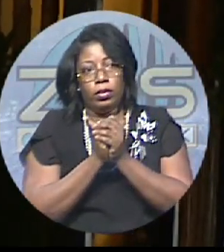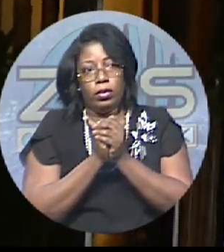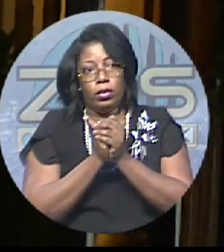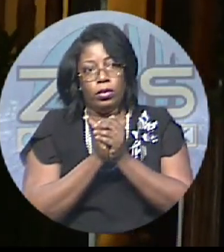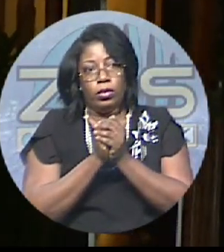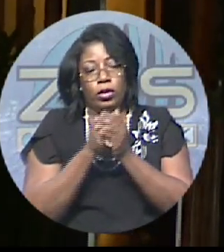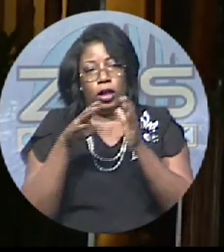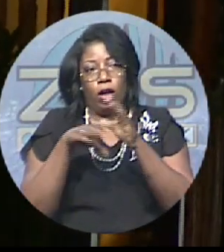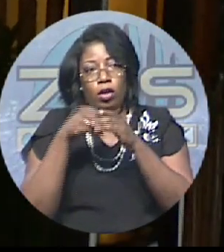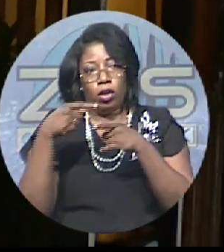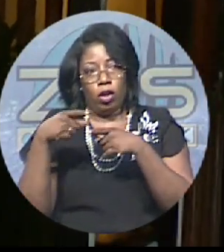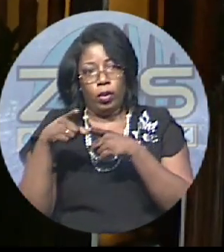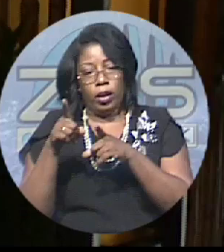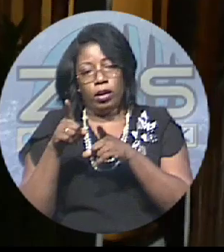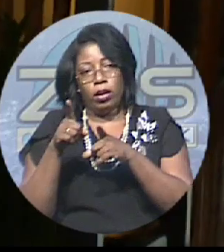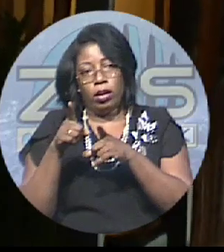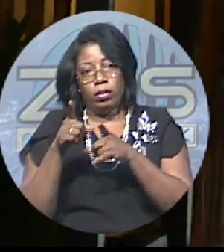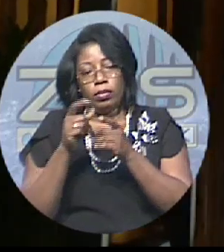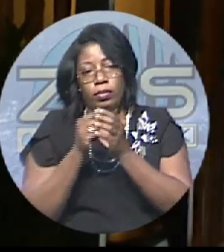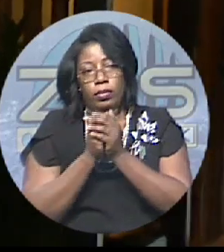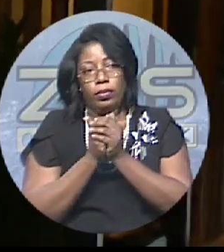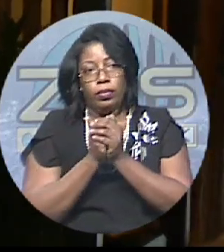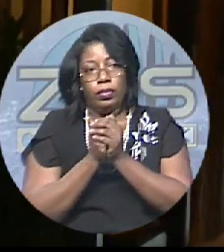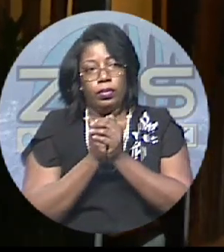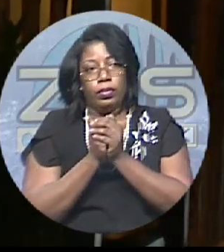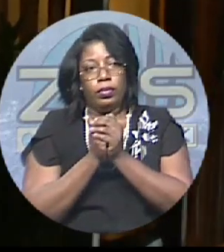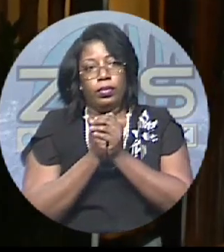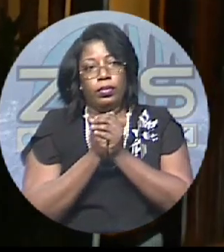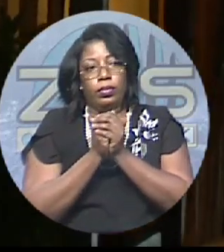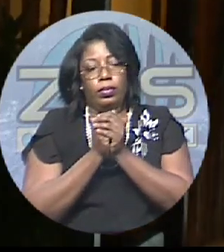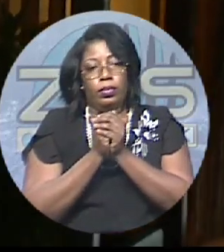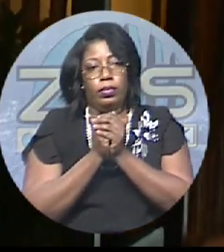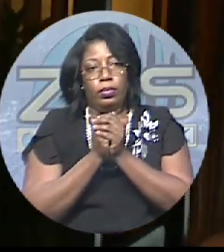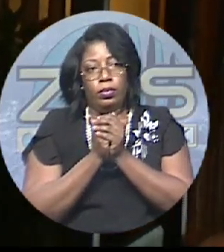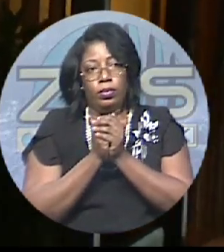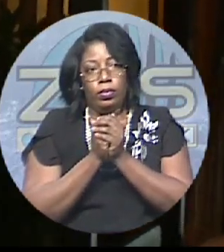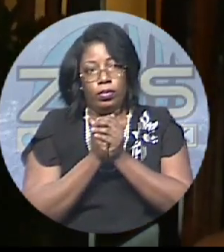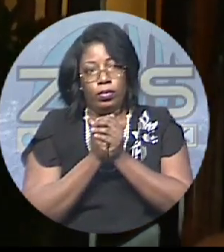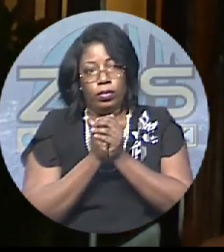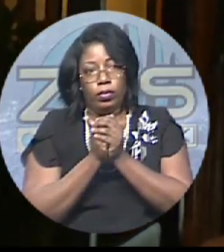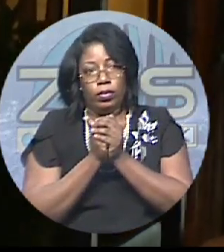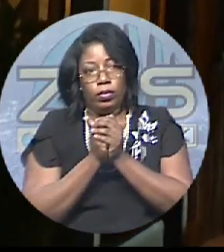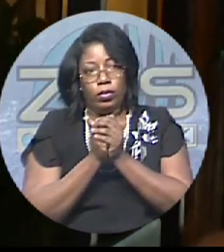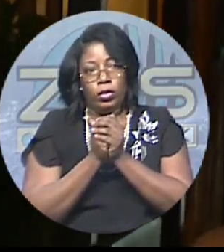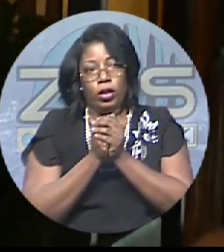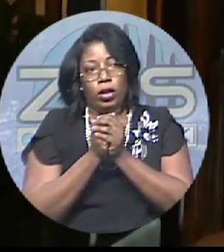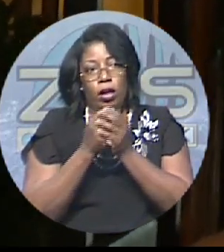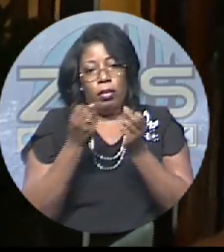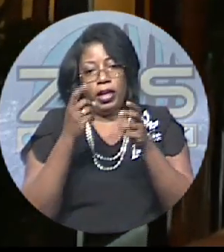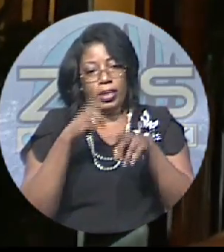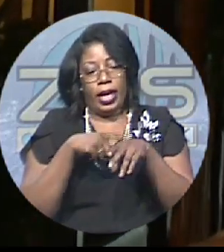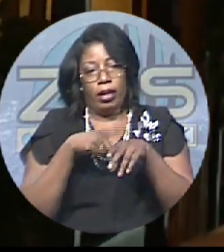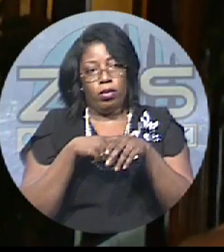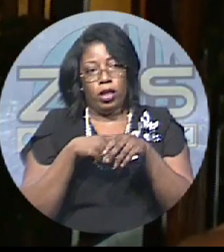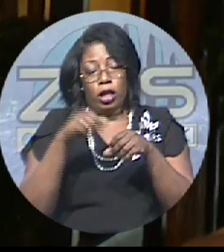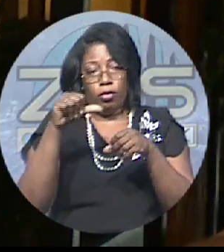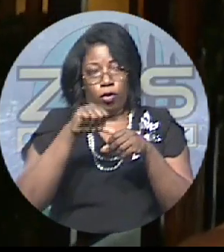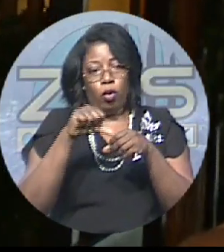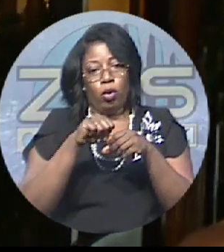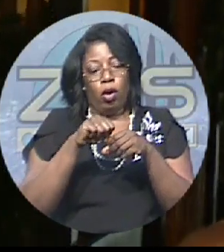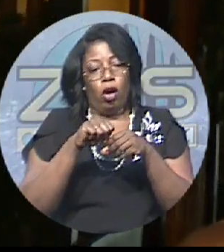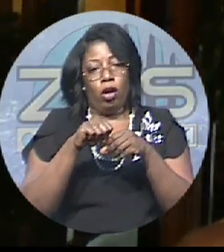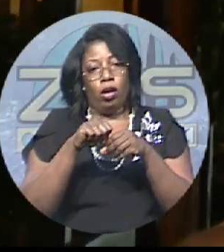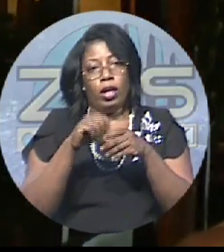their specific job. Sometimes we take more fuel. Sometimes we take a lot of bulky stuff, so we don't hit all our weights, but we are